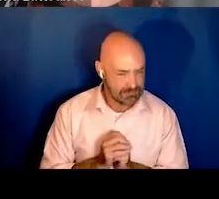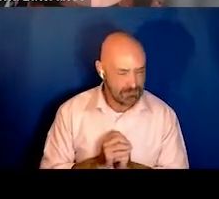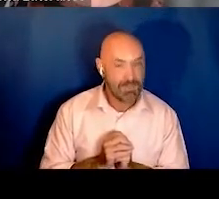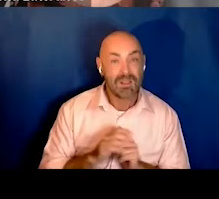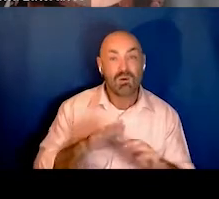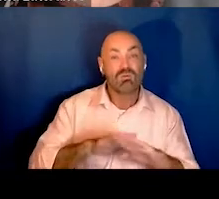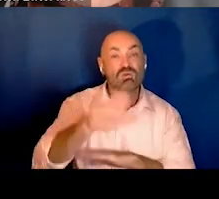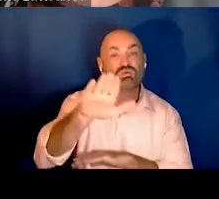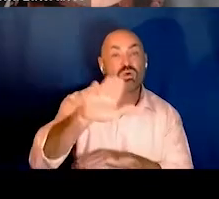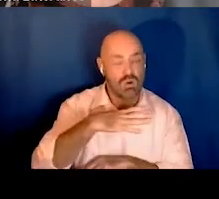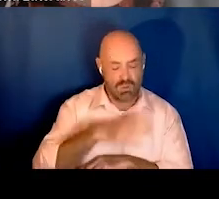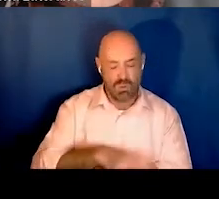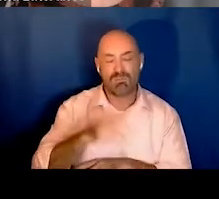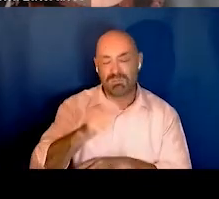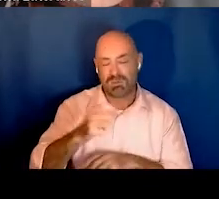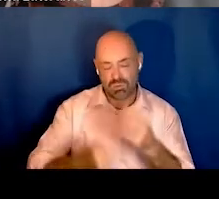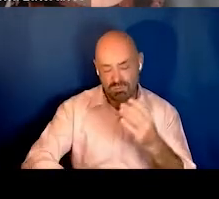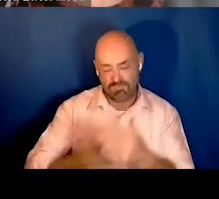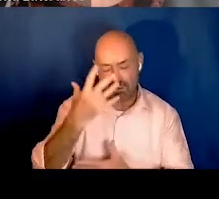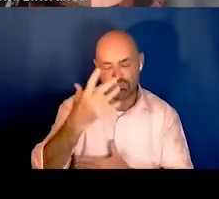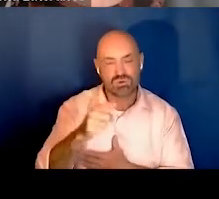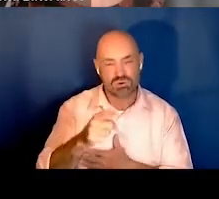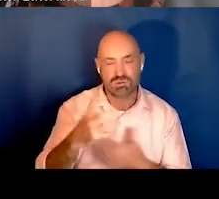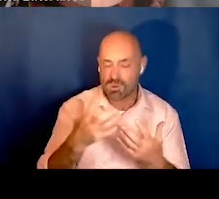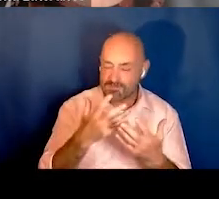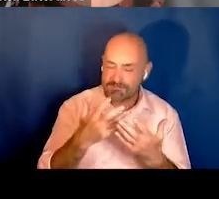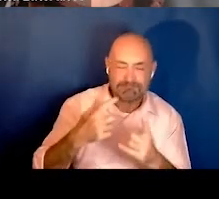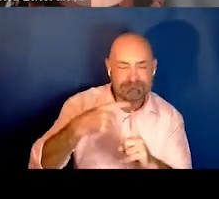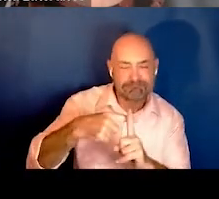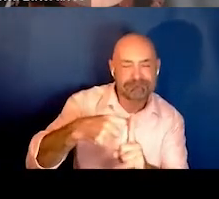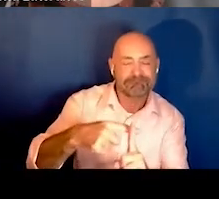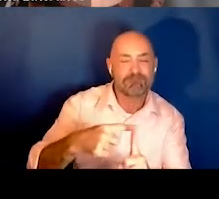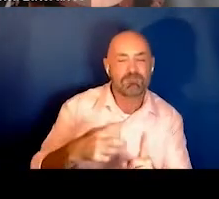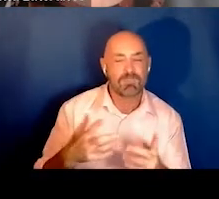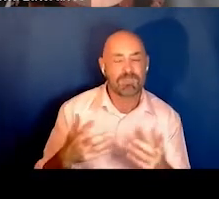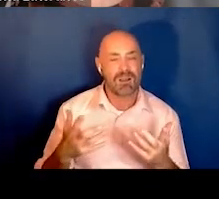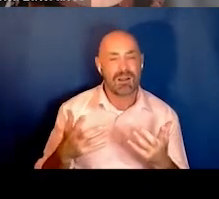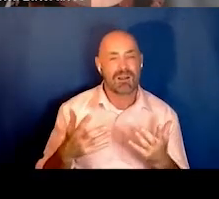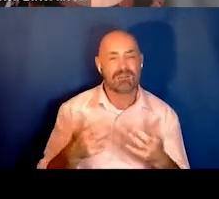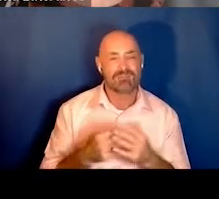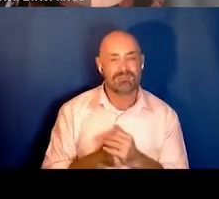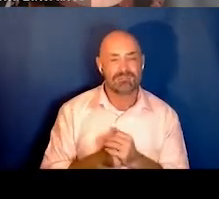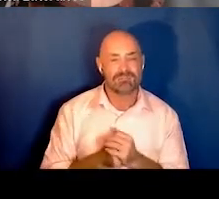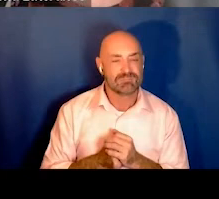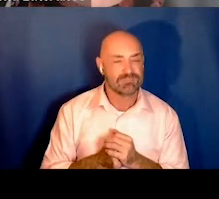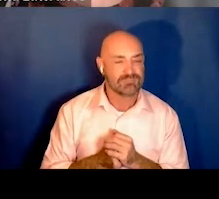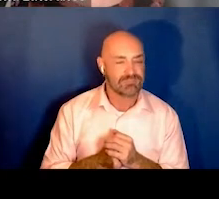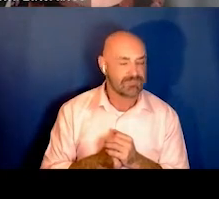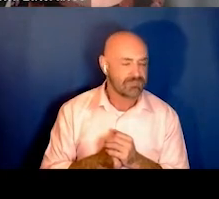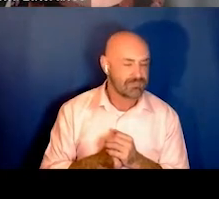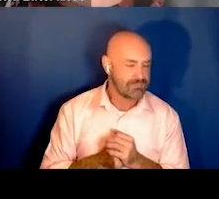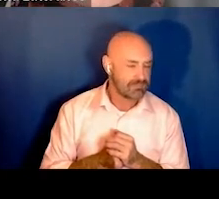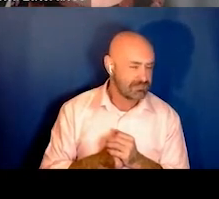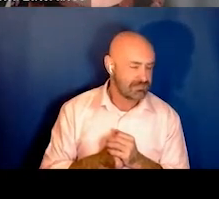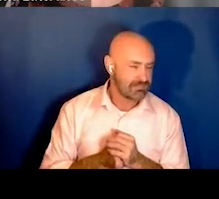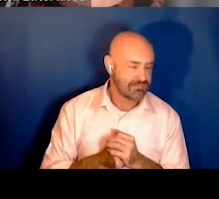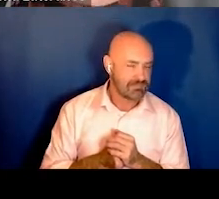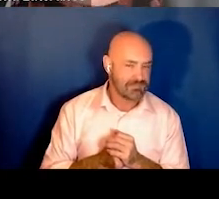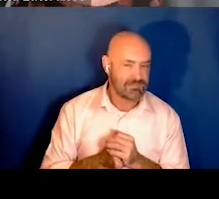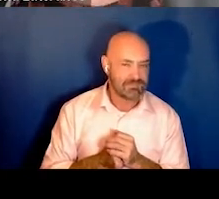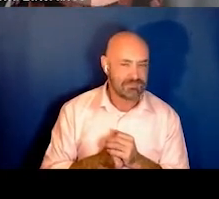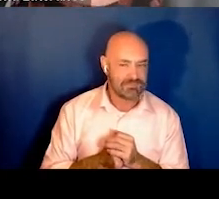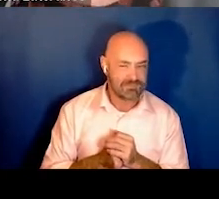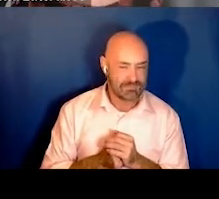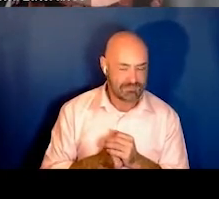flourish. And how to get there? I'm going to give you recommendations that you can hopefully go with and take